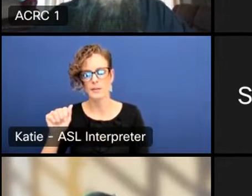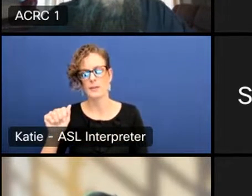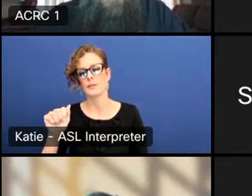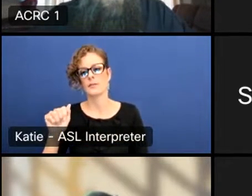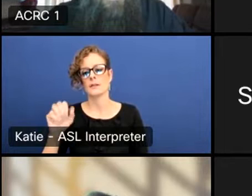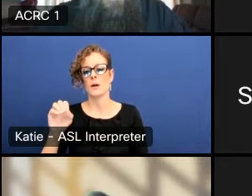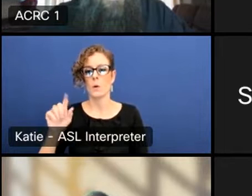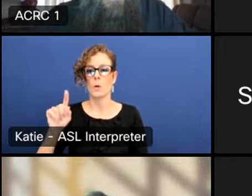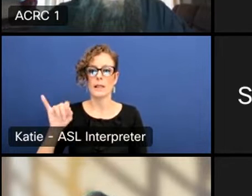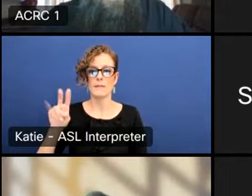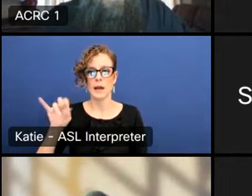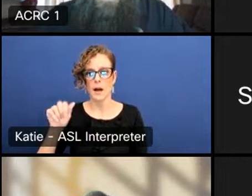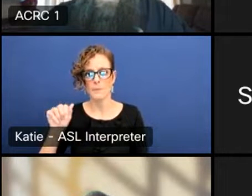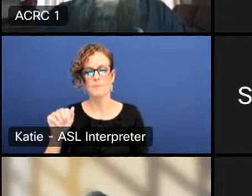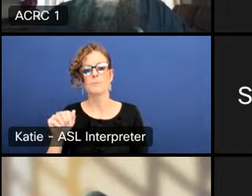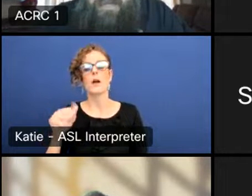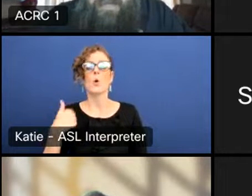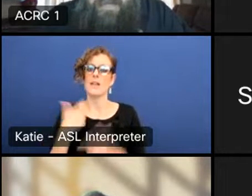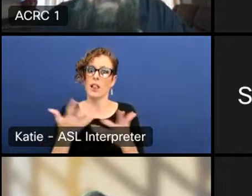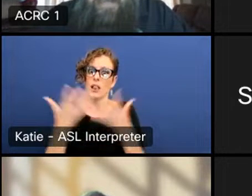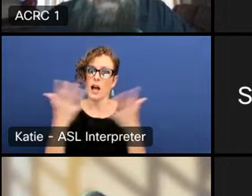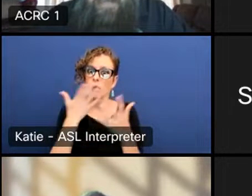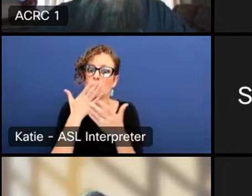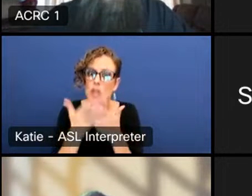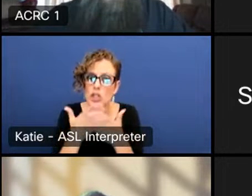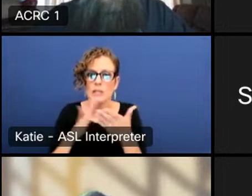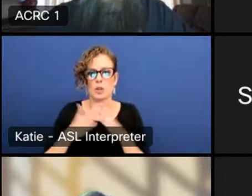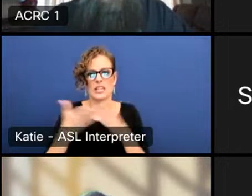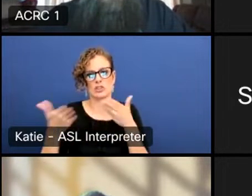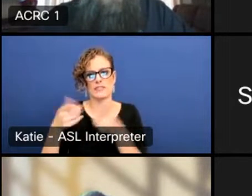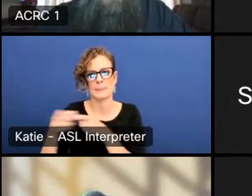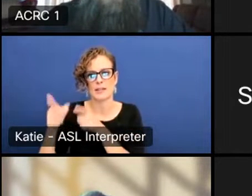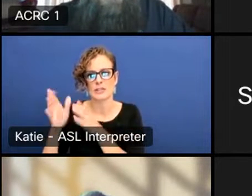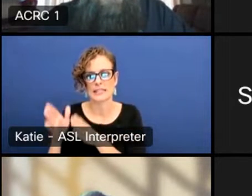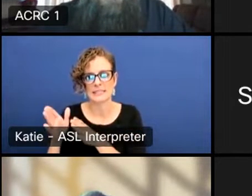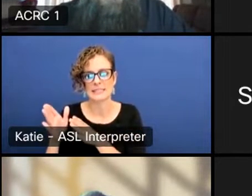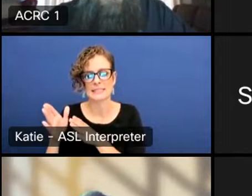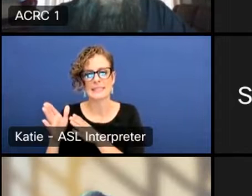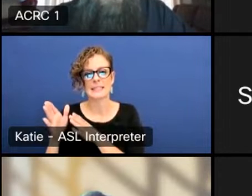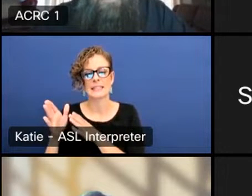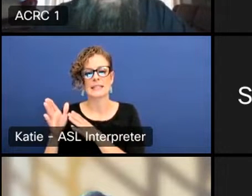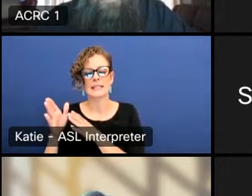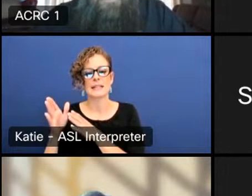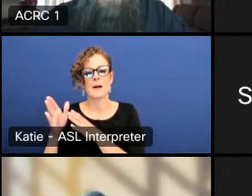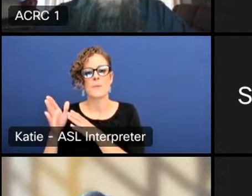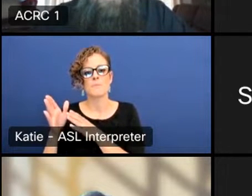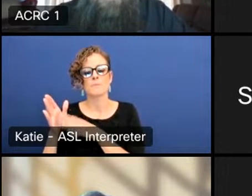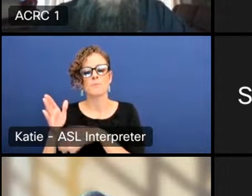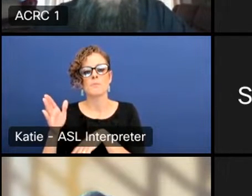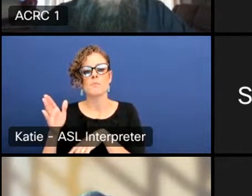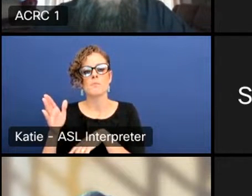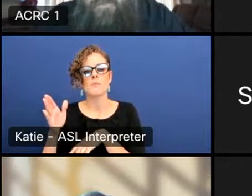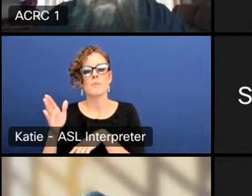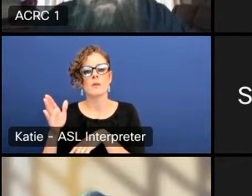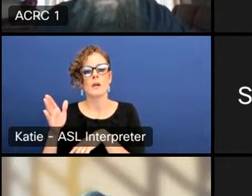given to the staff. We have a lot of really good community services specialists that really stay up on like the supports that are